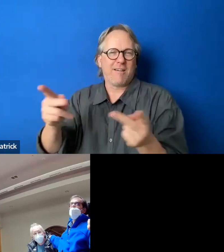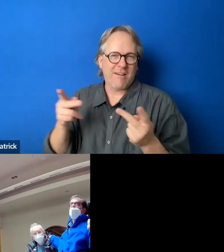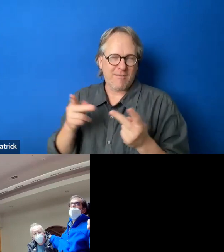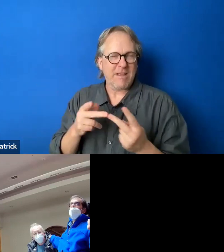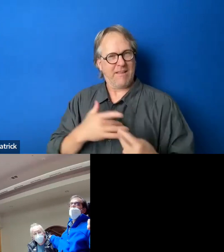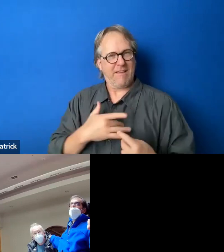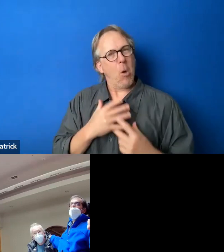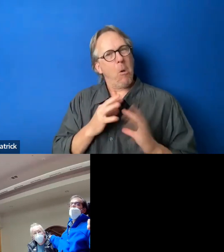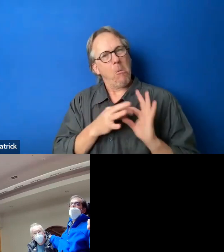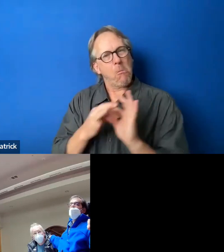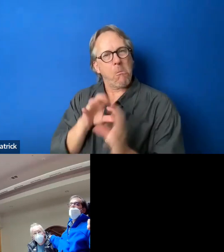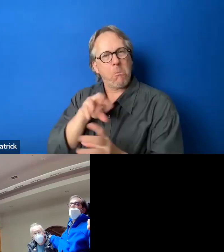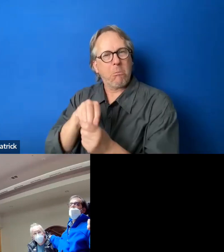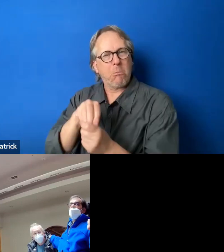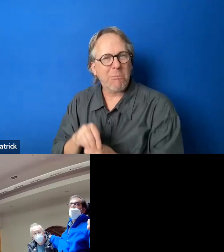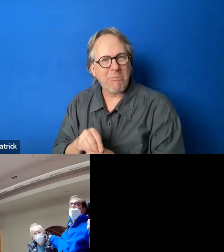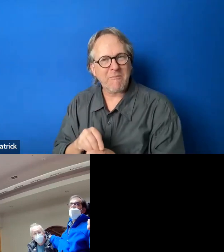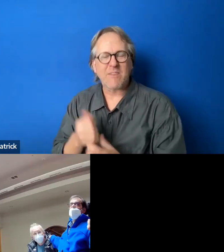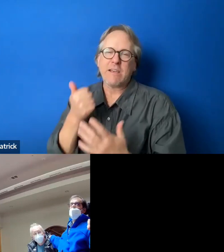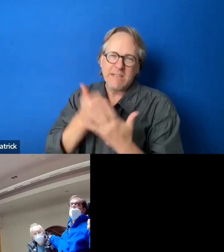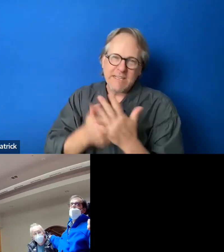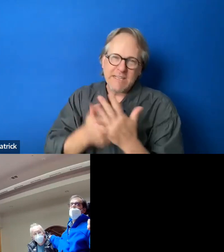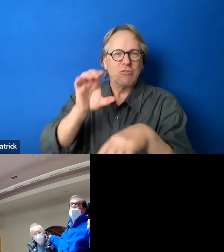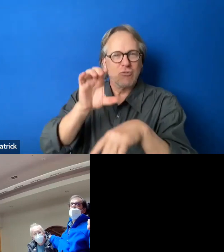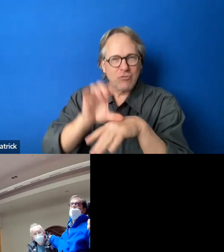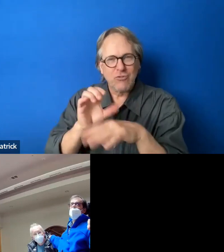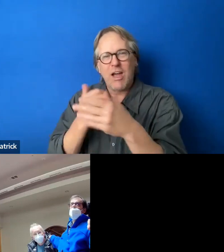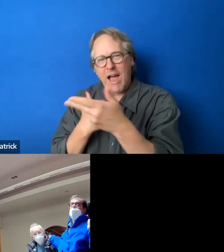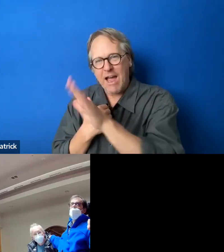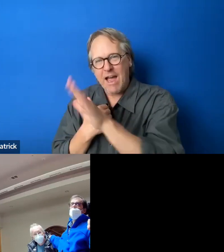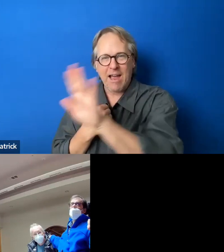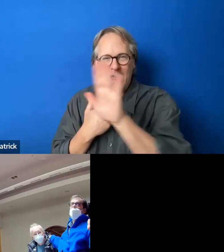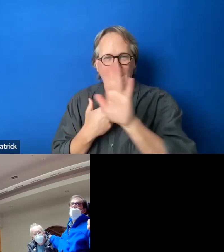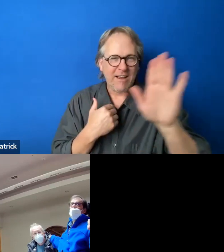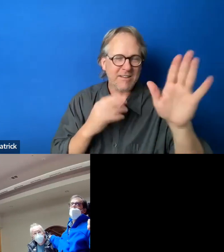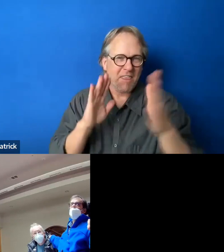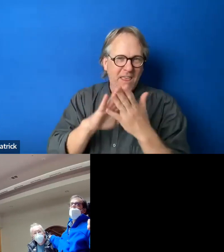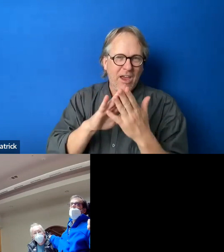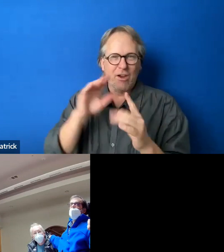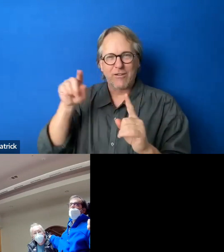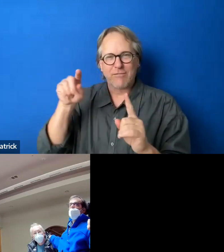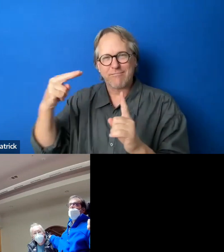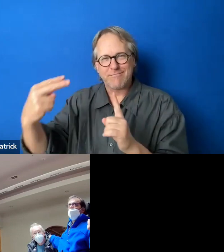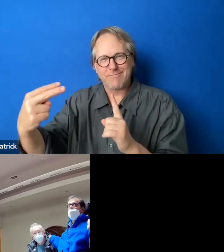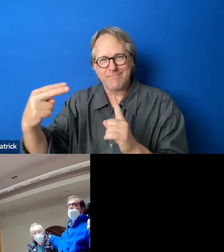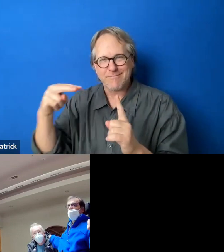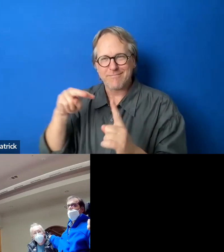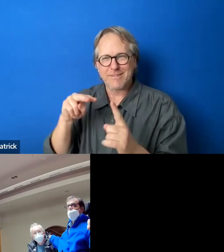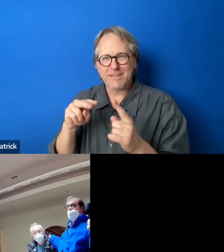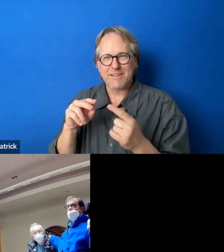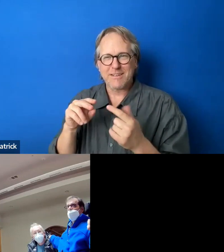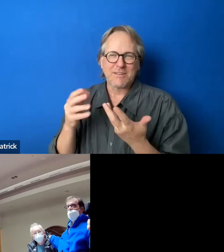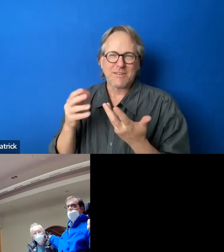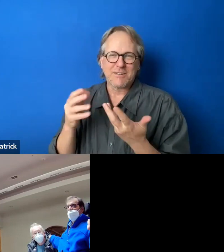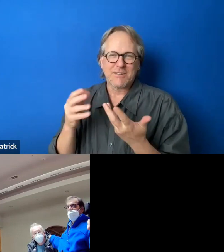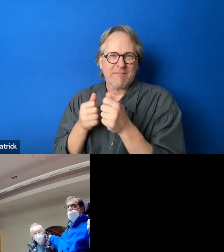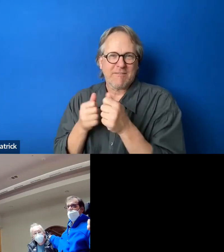got, every congregation has, you know, theological things and other things that we kind of coalesce around.